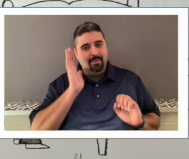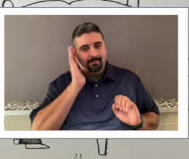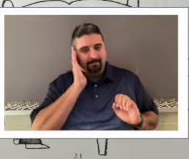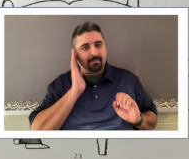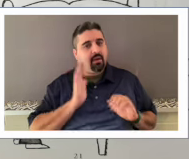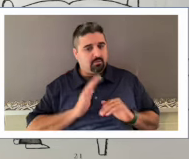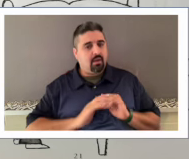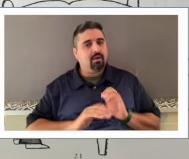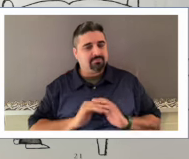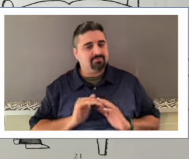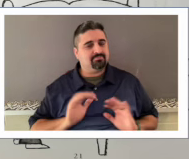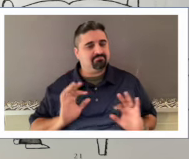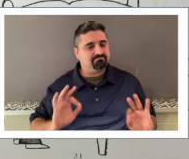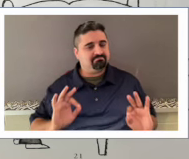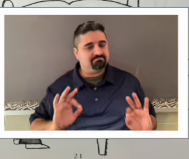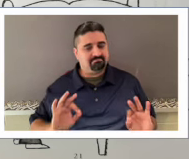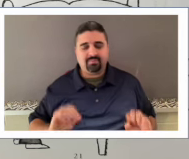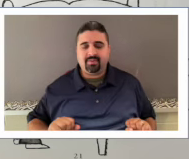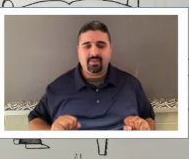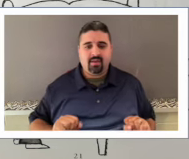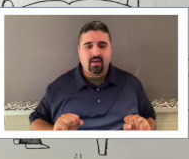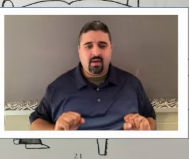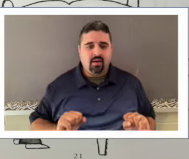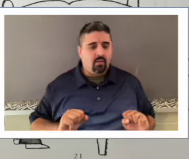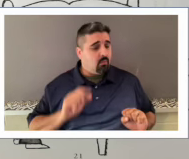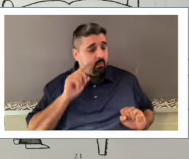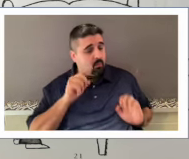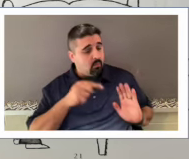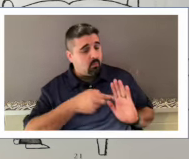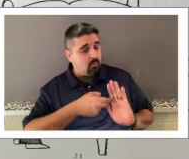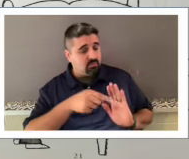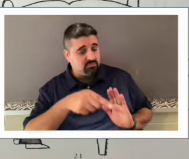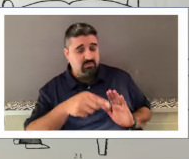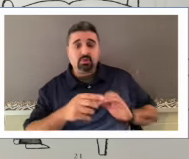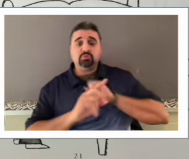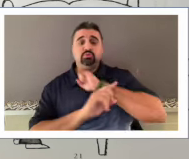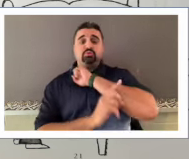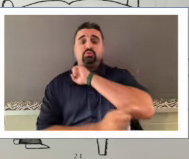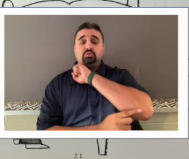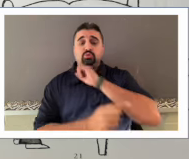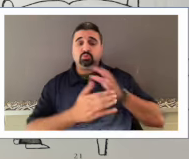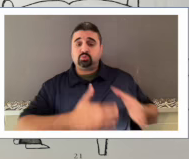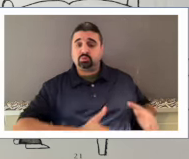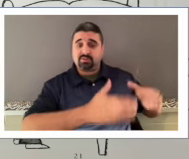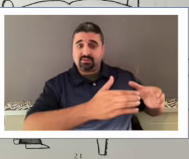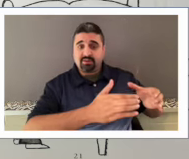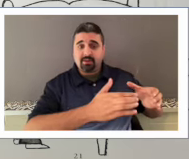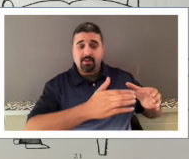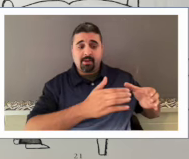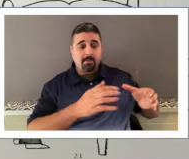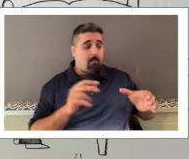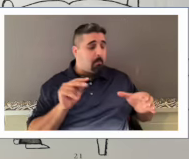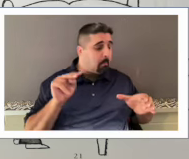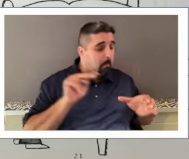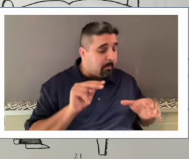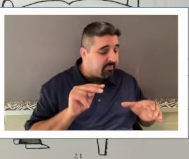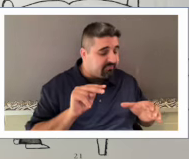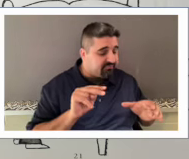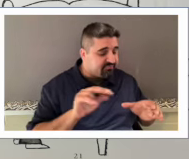comfortable. I looked in the wastebasket. I found a picture of a dog.